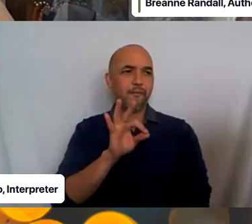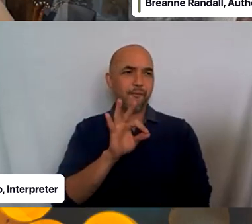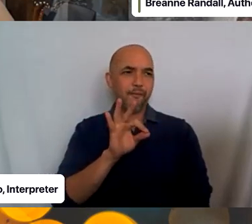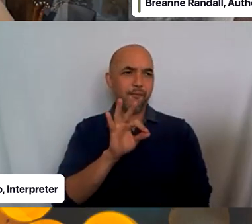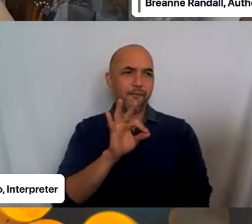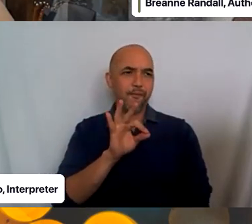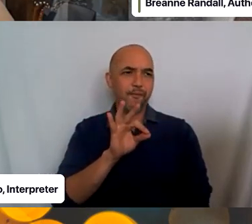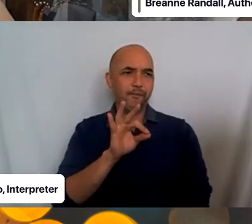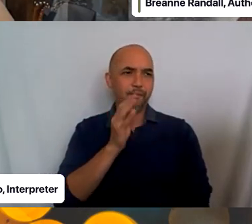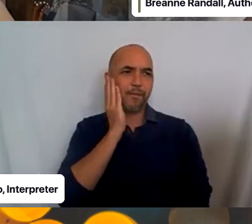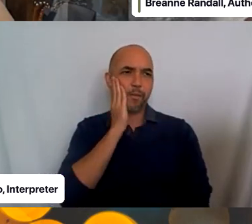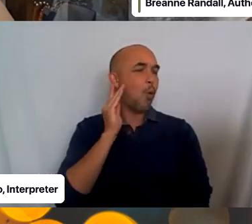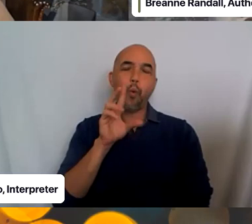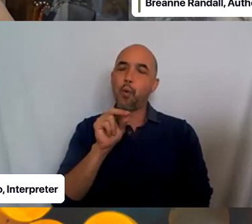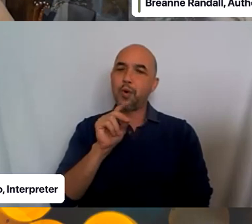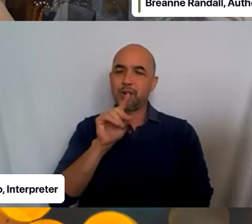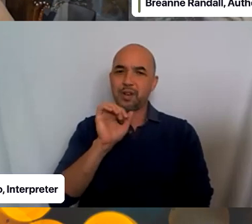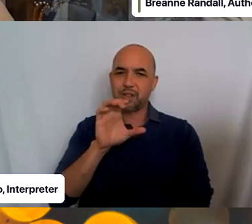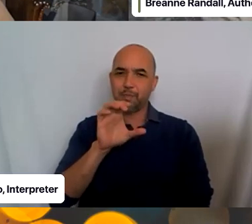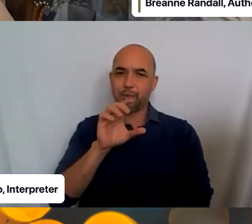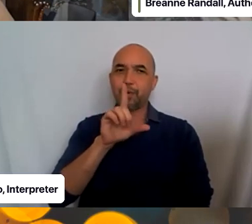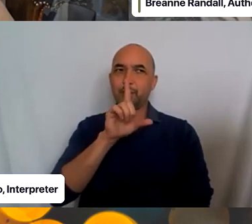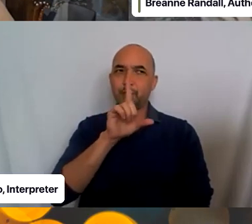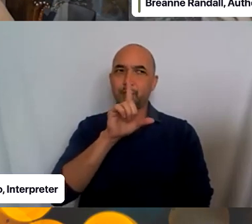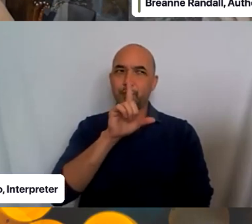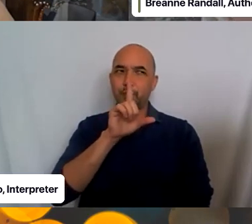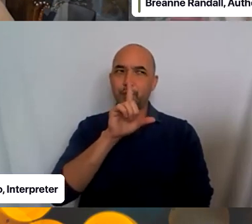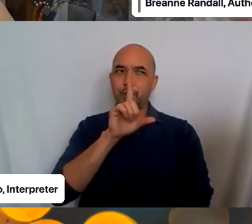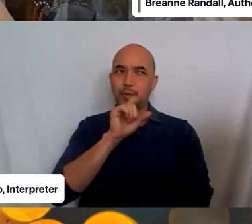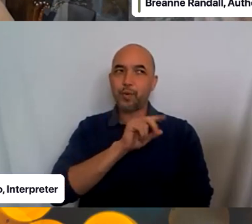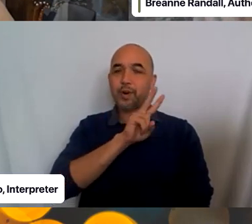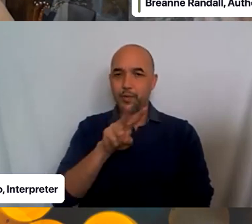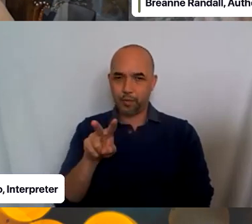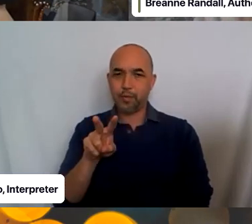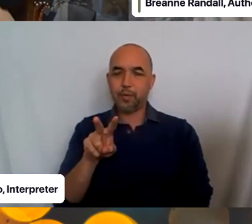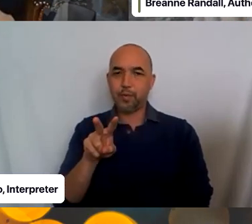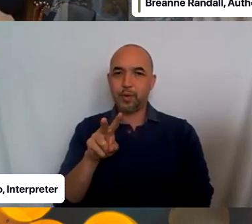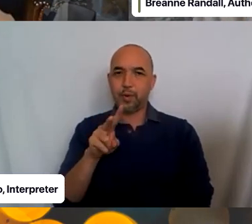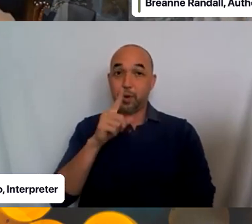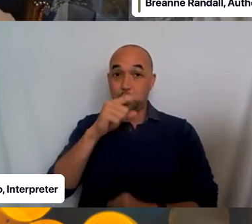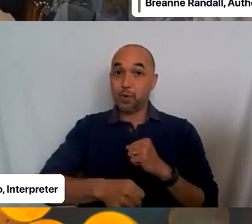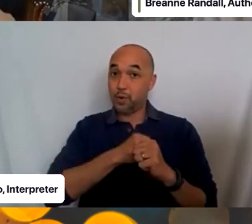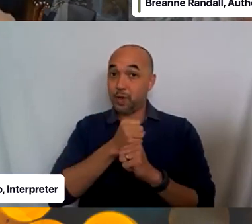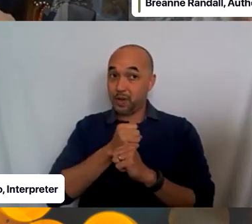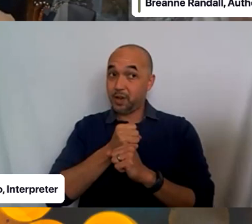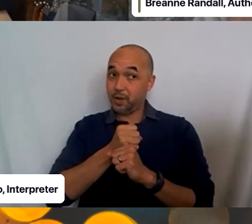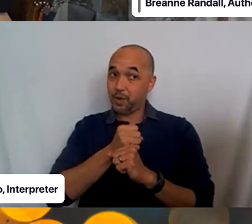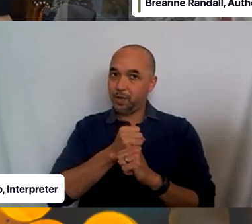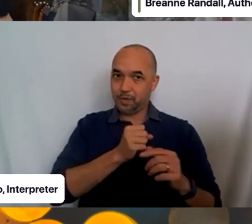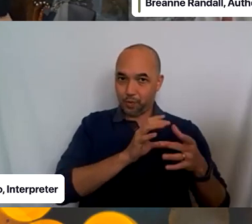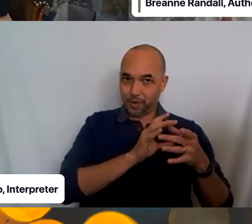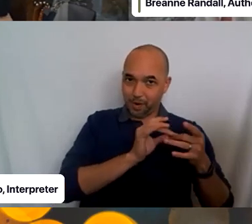I think December of 2022. So this was like a year before I even got the book deal. And I was just feeling